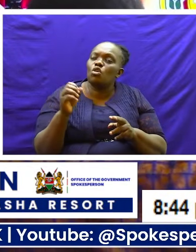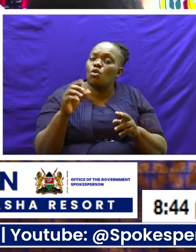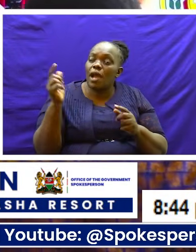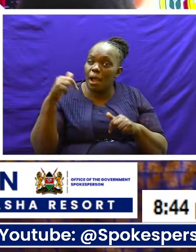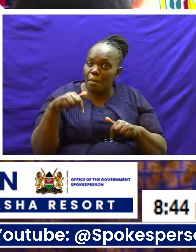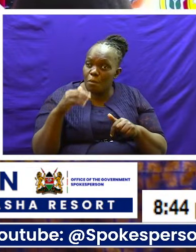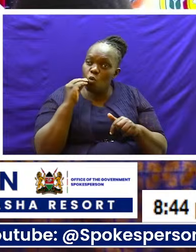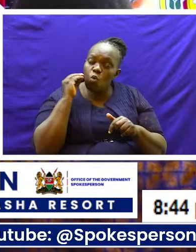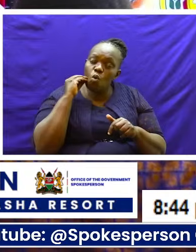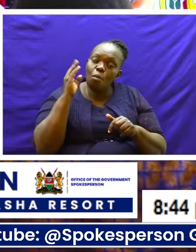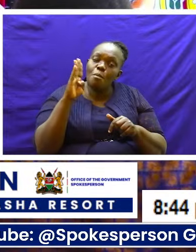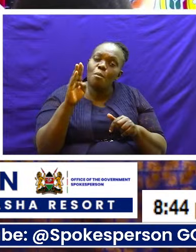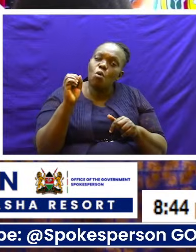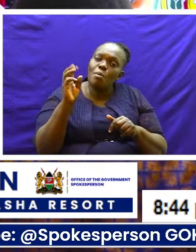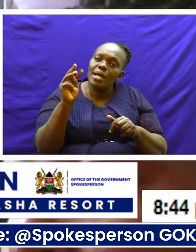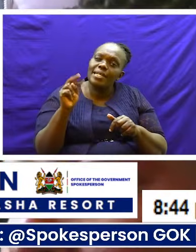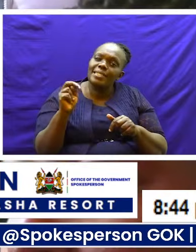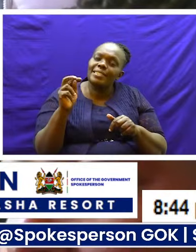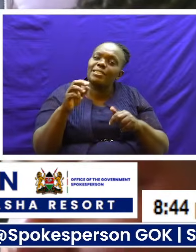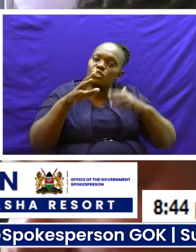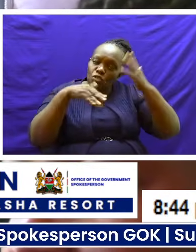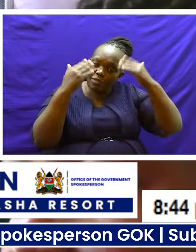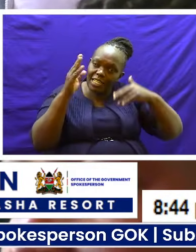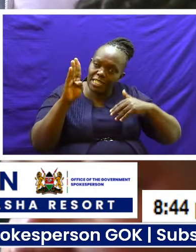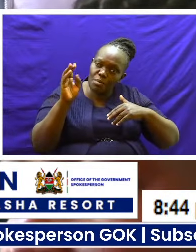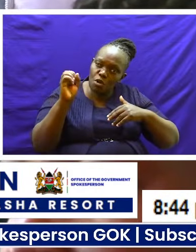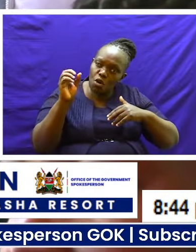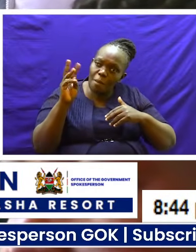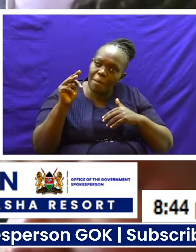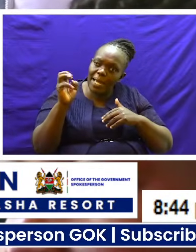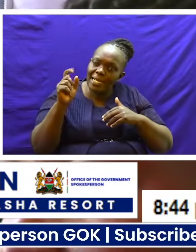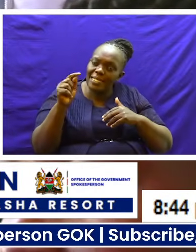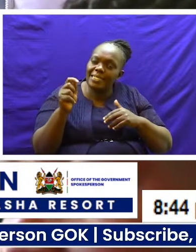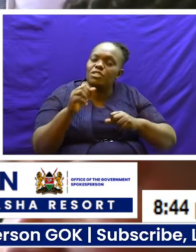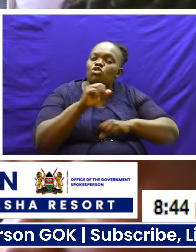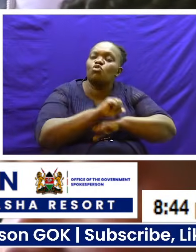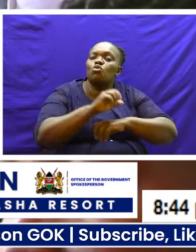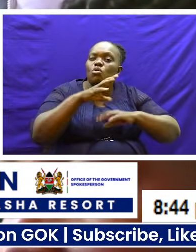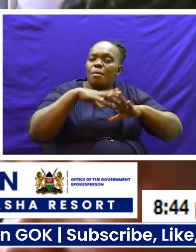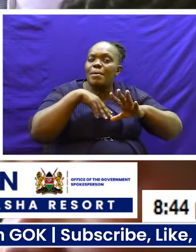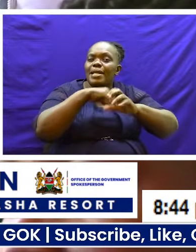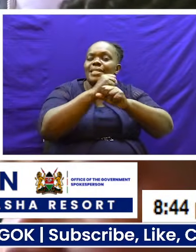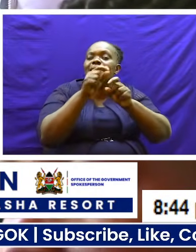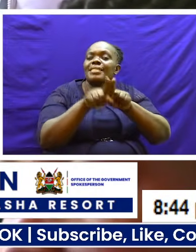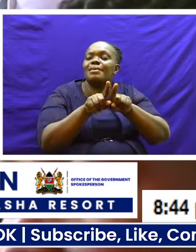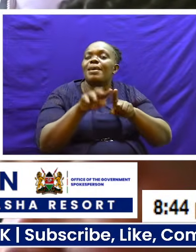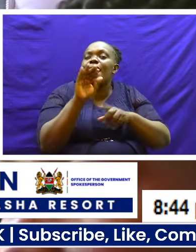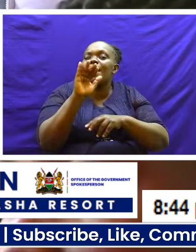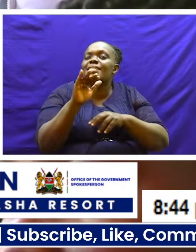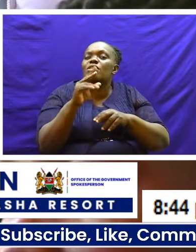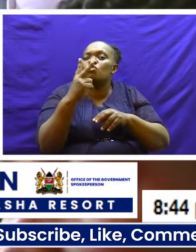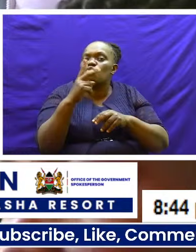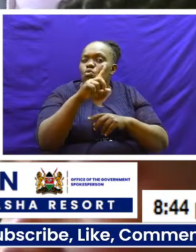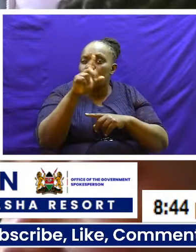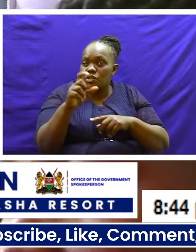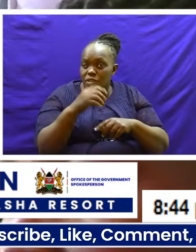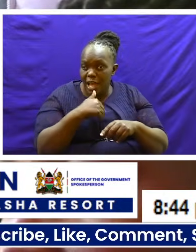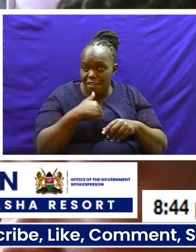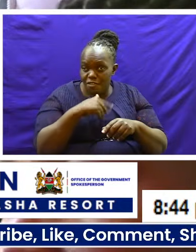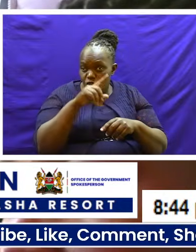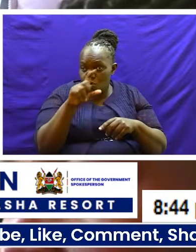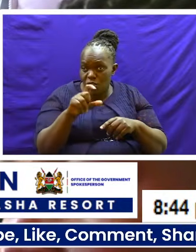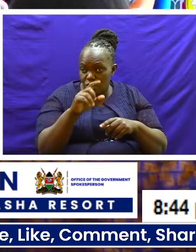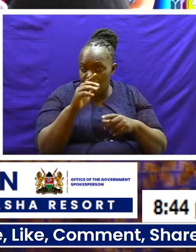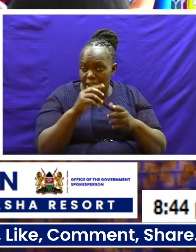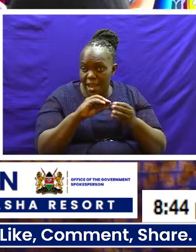from Bomet University, from Bomet County. I'm the school president. I'm requesting, I have two questions. Question number